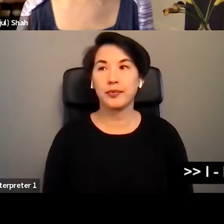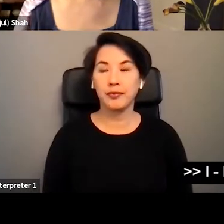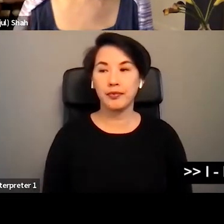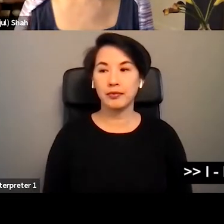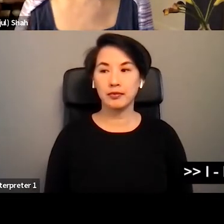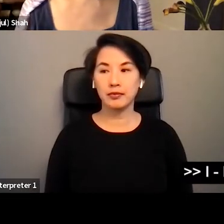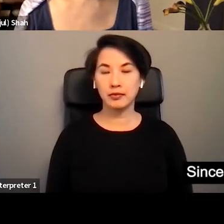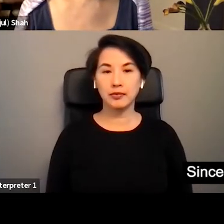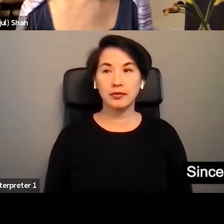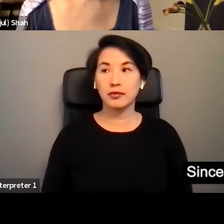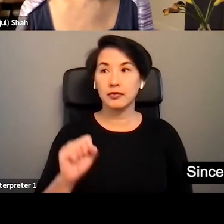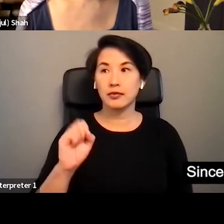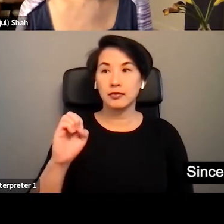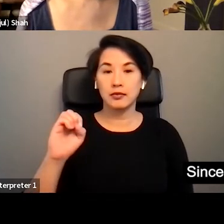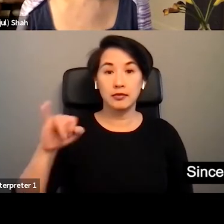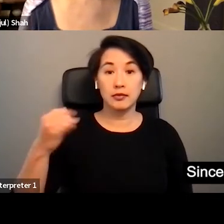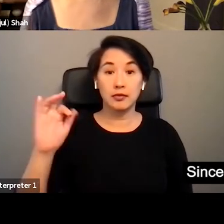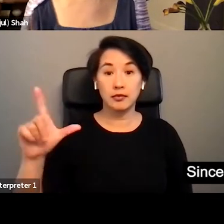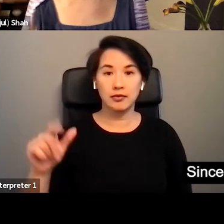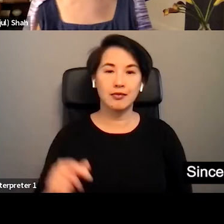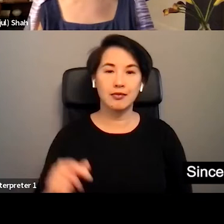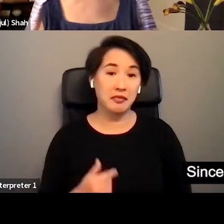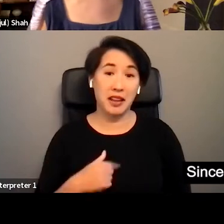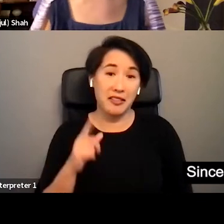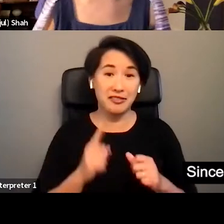I think I'll go first since I'm now talking.